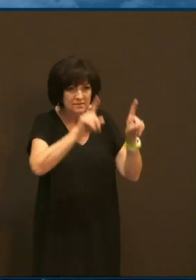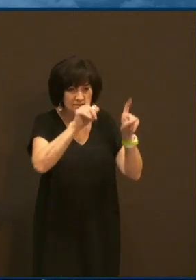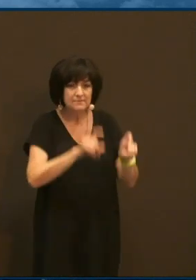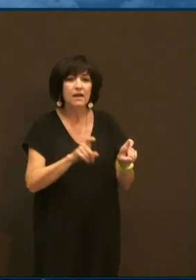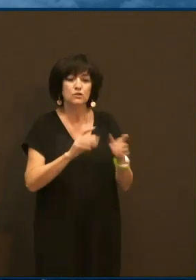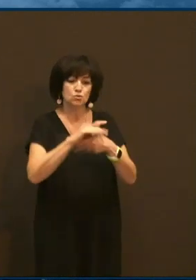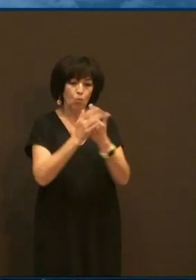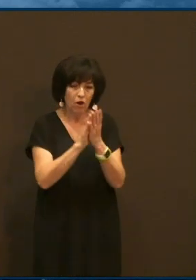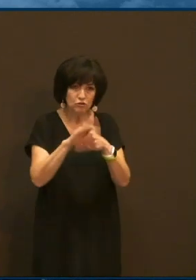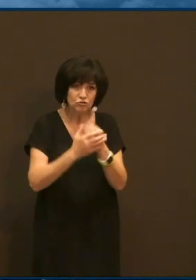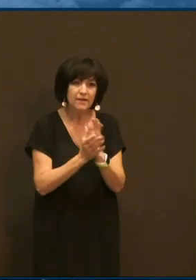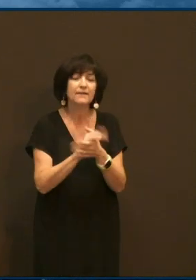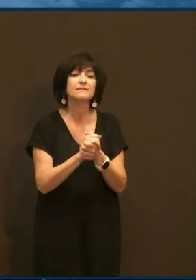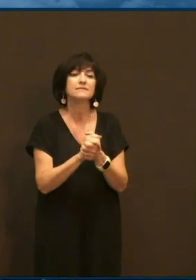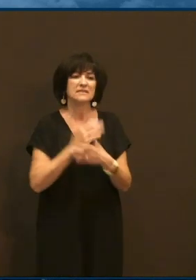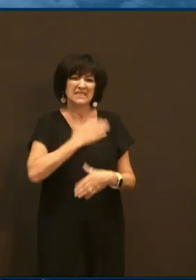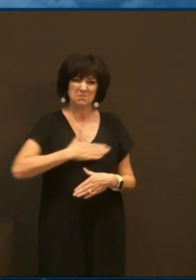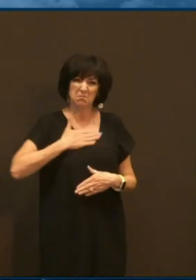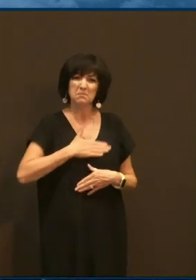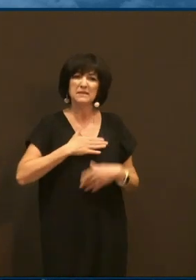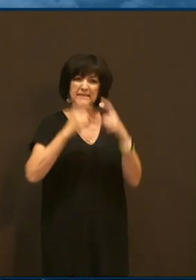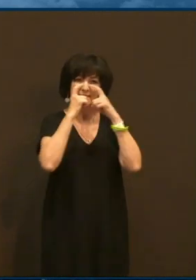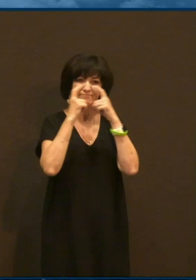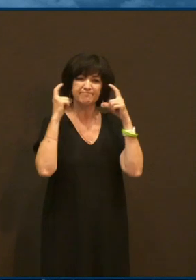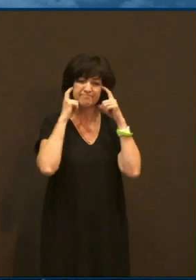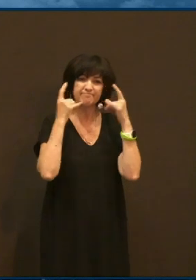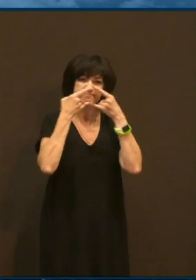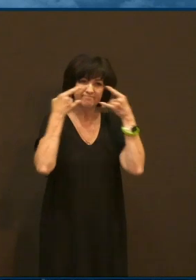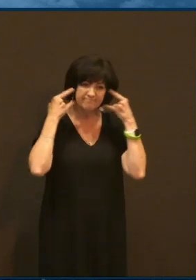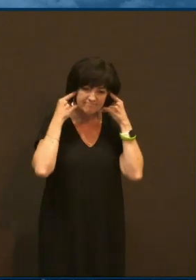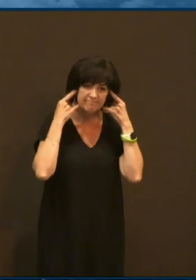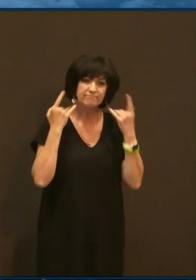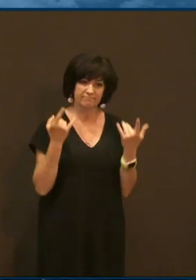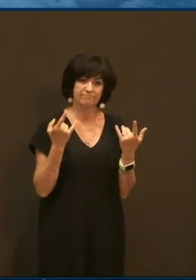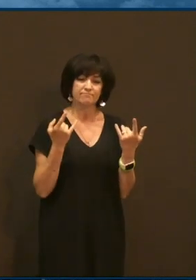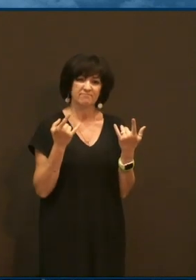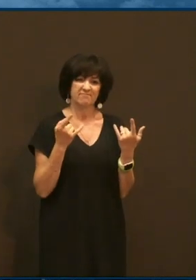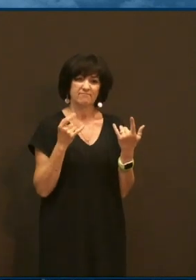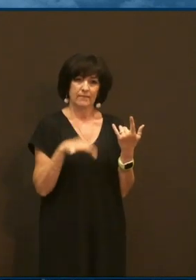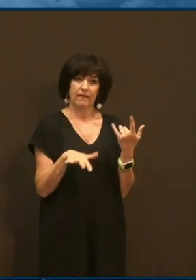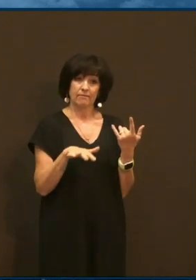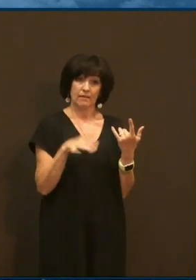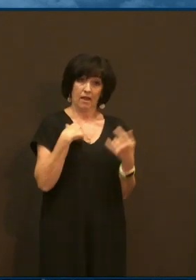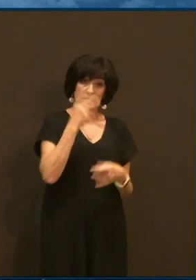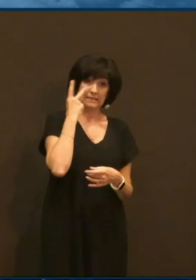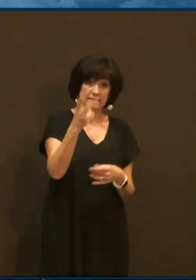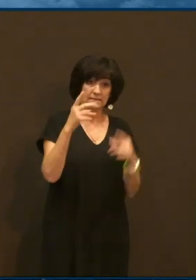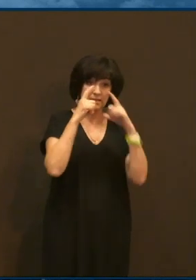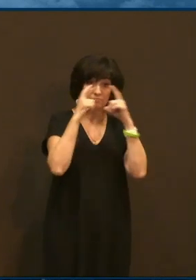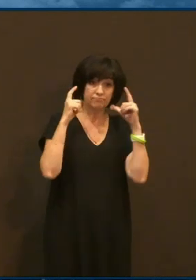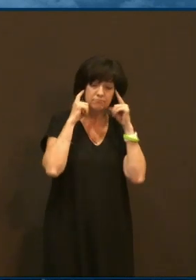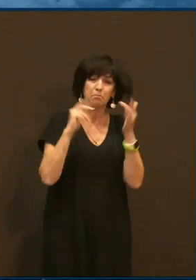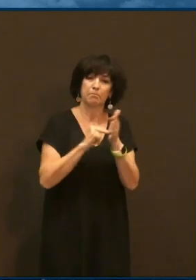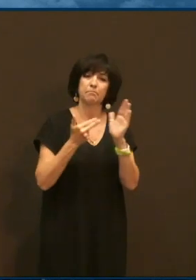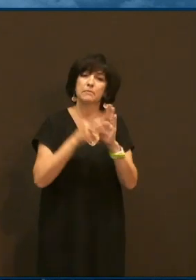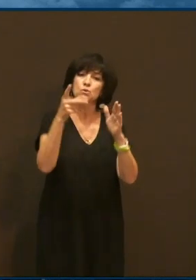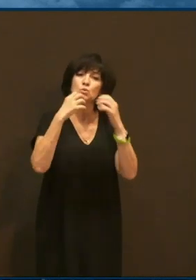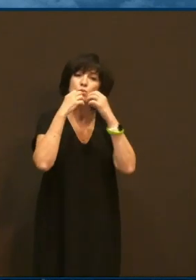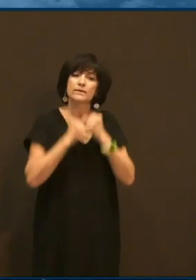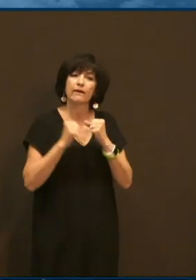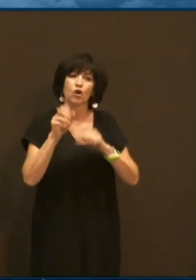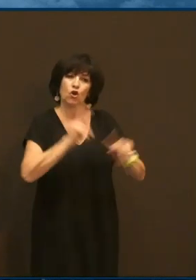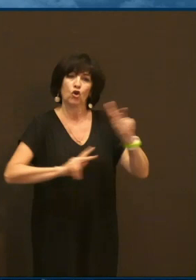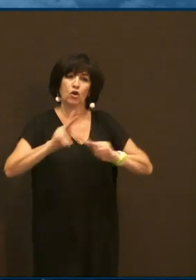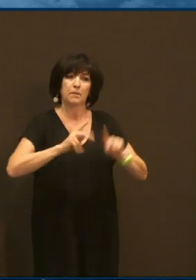I mean, that's really important. I think it's an indication that you care about your neighbor and the community, that you're really focused